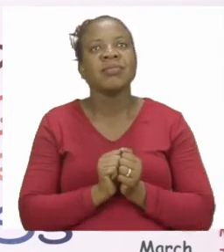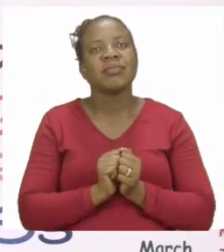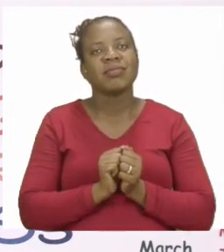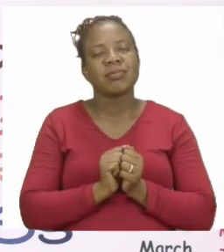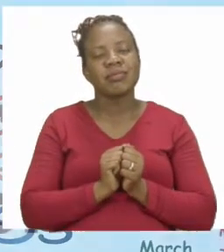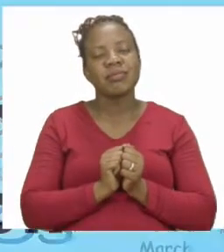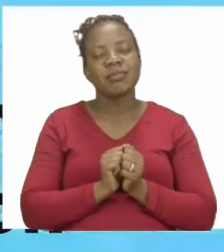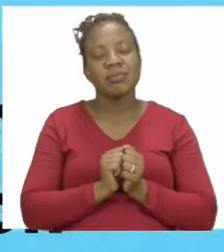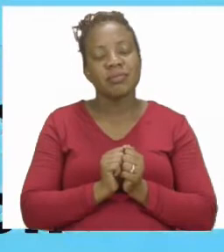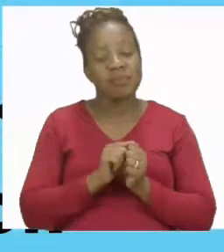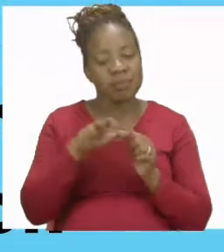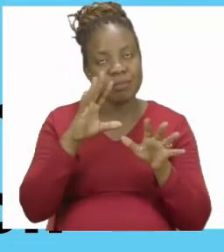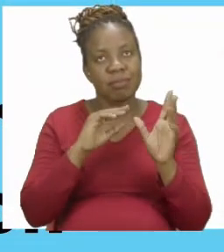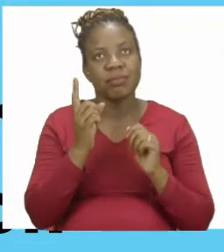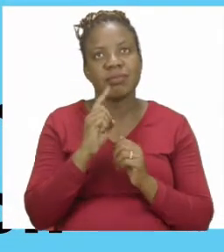do today.